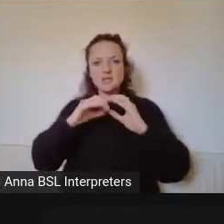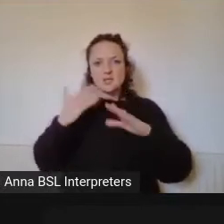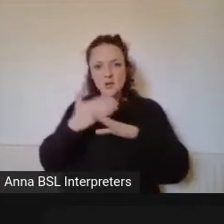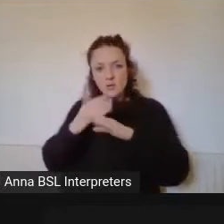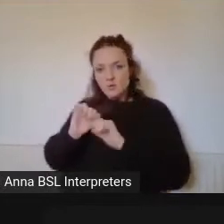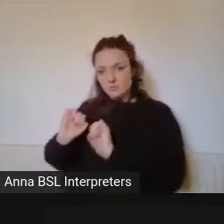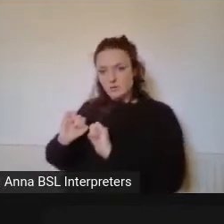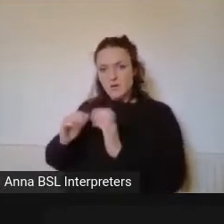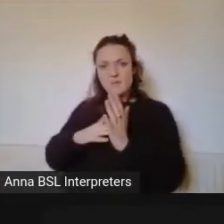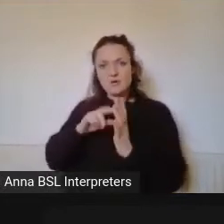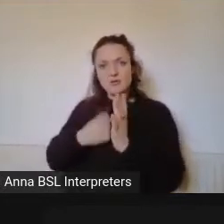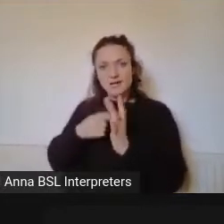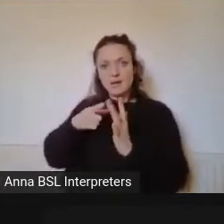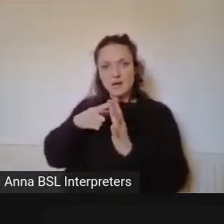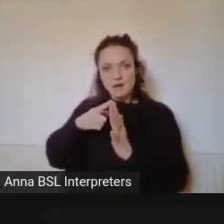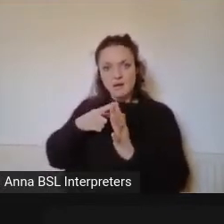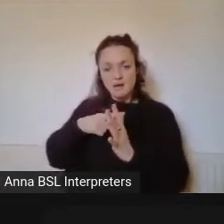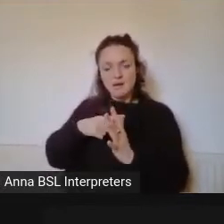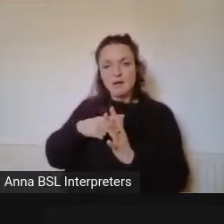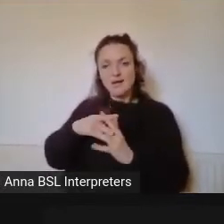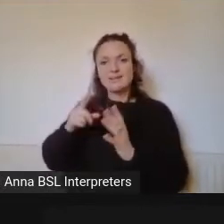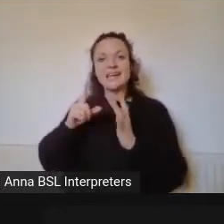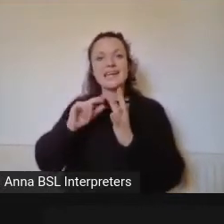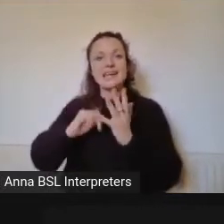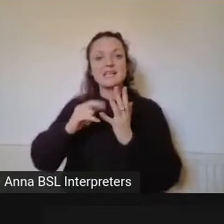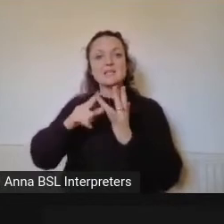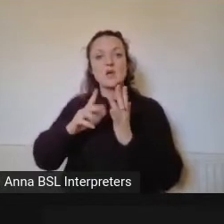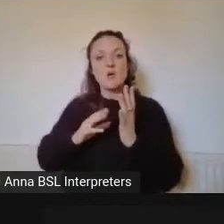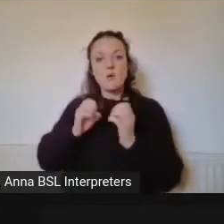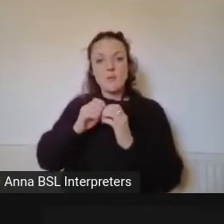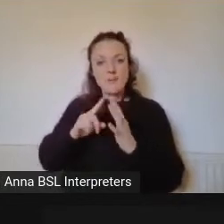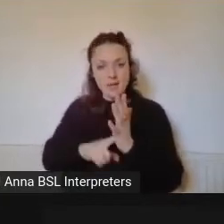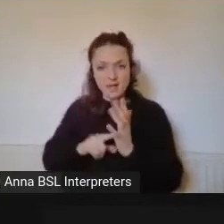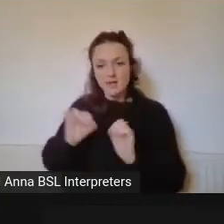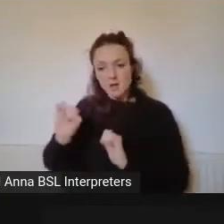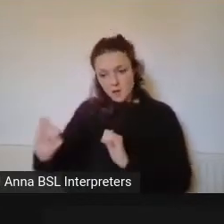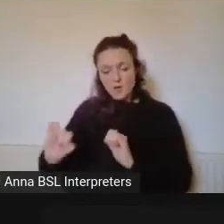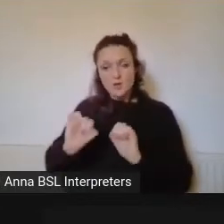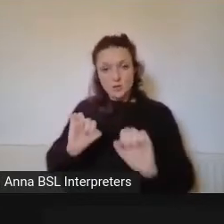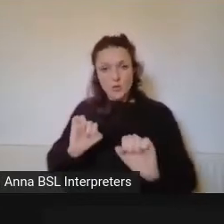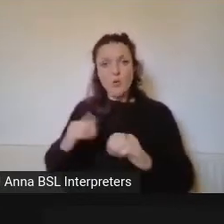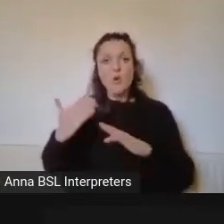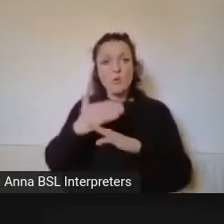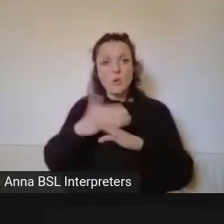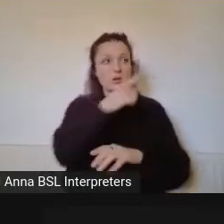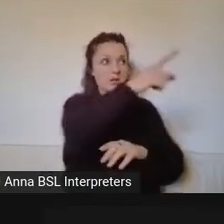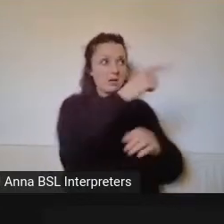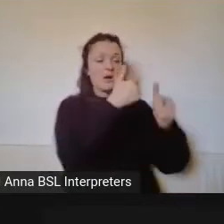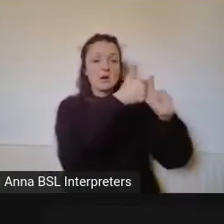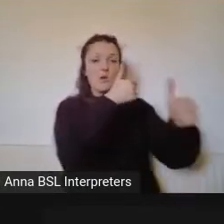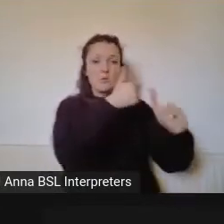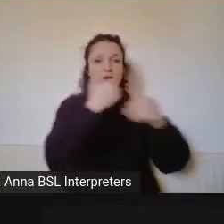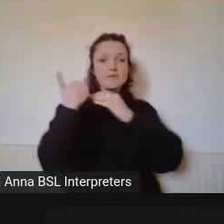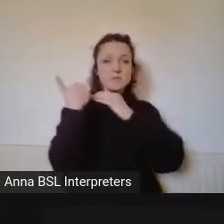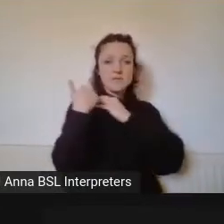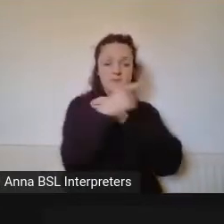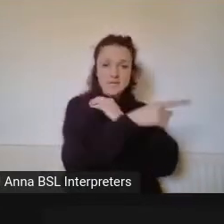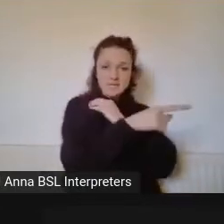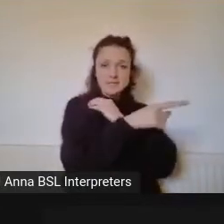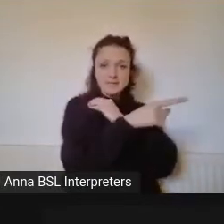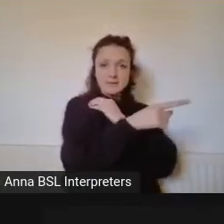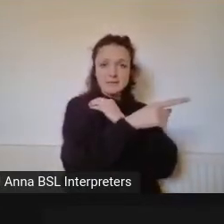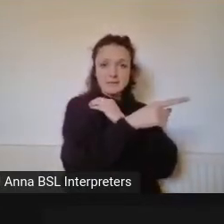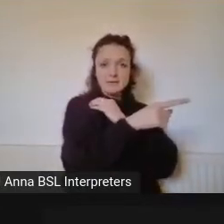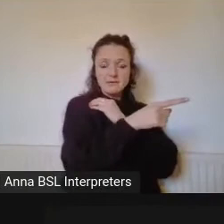your that your work revealed in terms of corporate responsibility here in a way as well, that in some